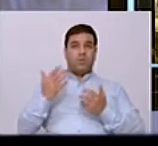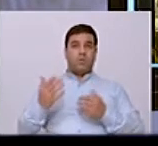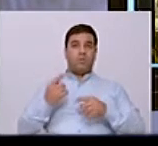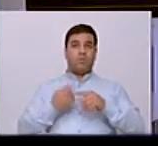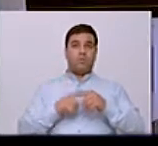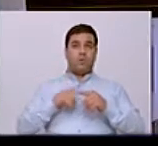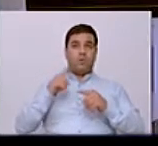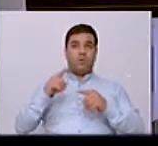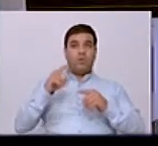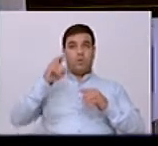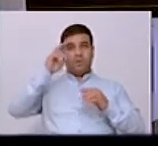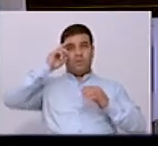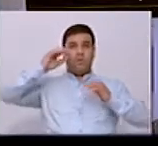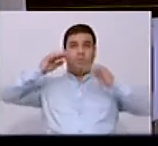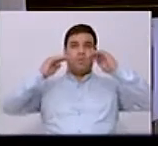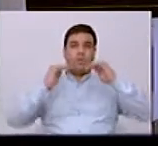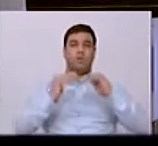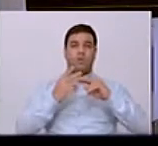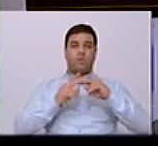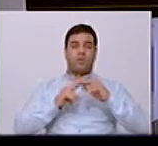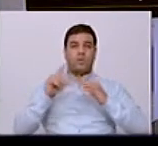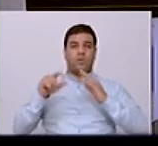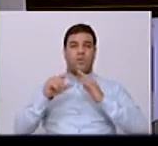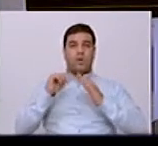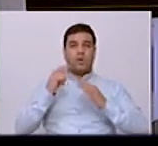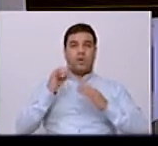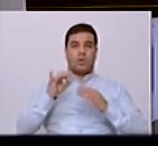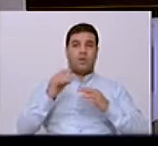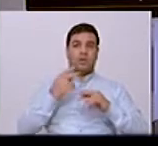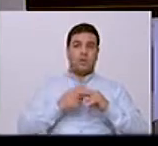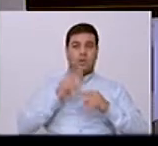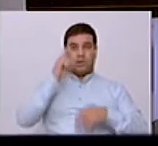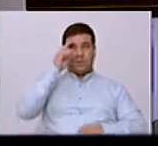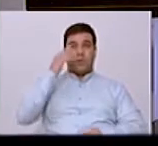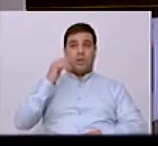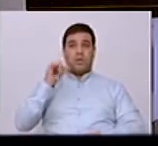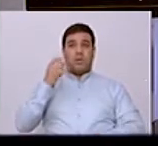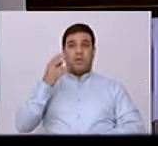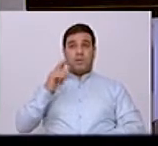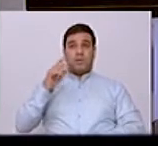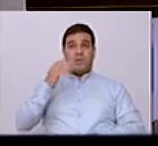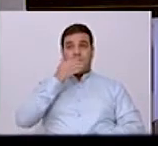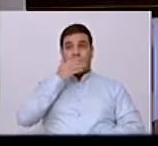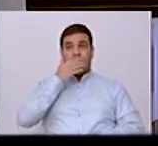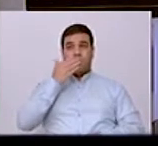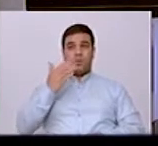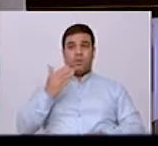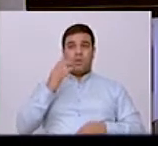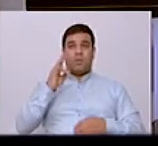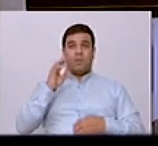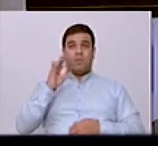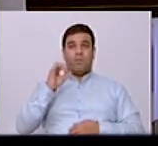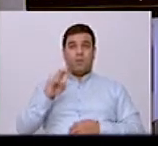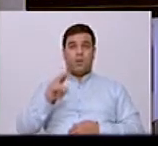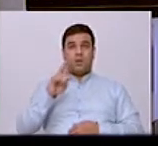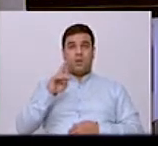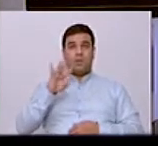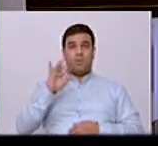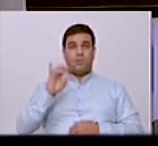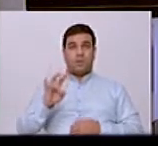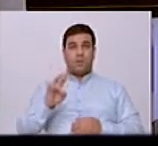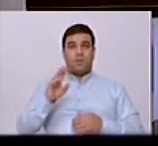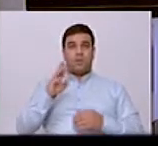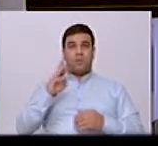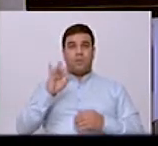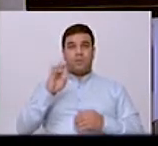Xo'sh, iqtisodiyoti qoloq agrar ko'rinishga ega davlatlar Osiyodagi Afg'oniston, Nepal,